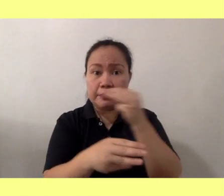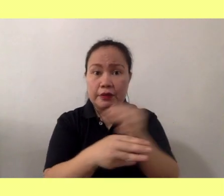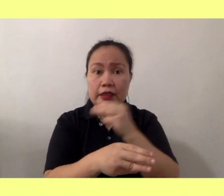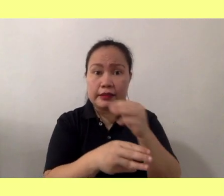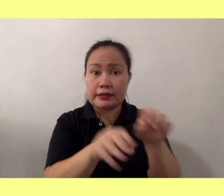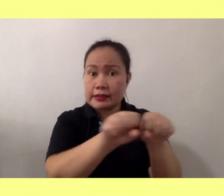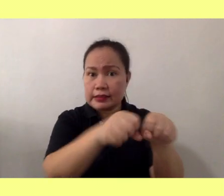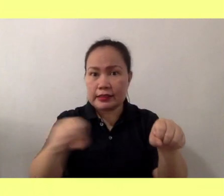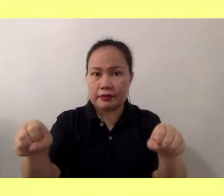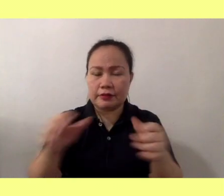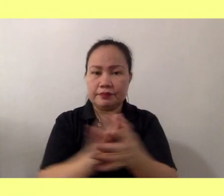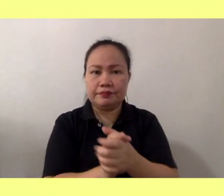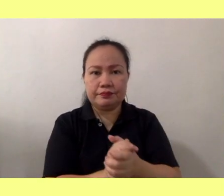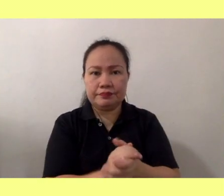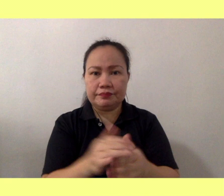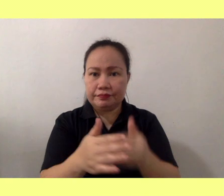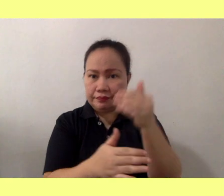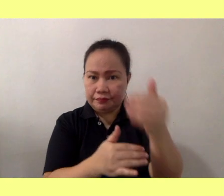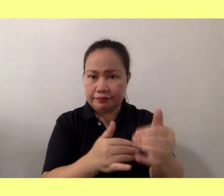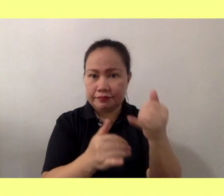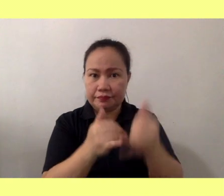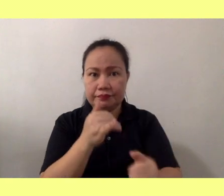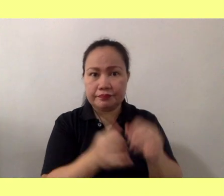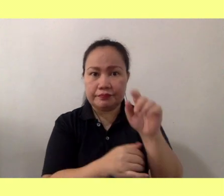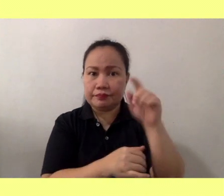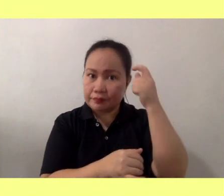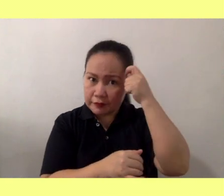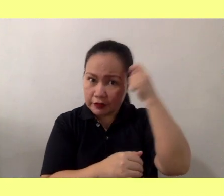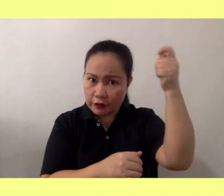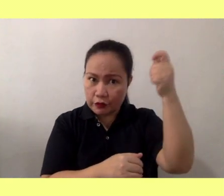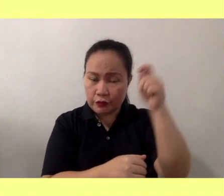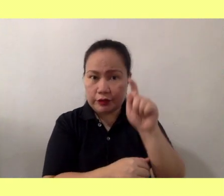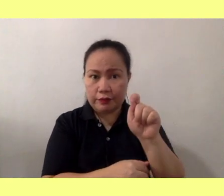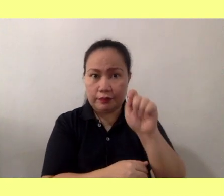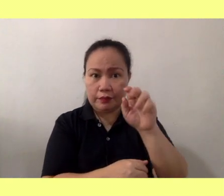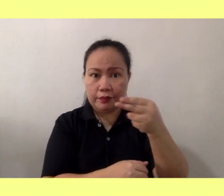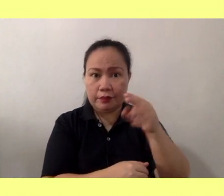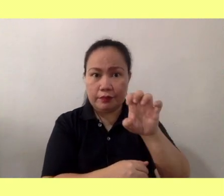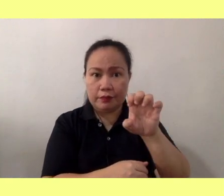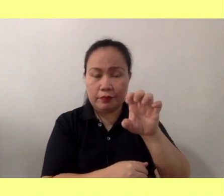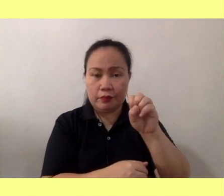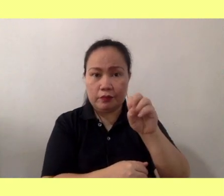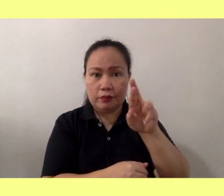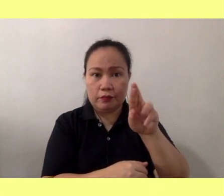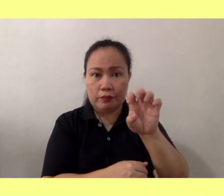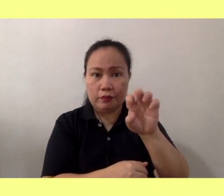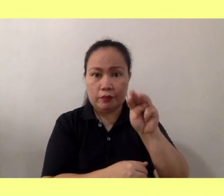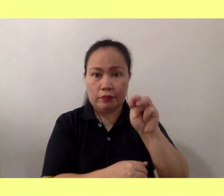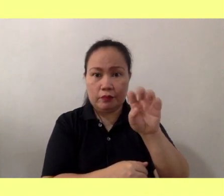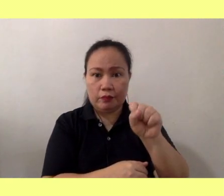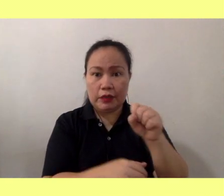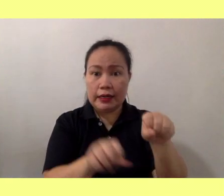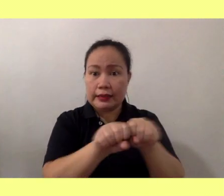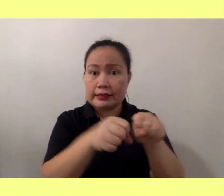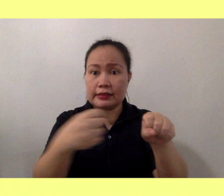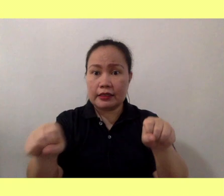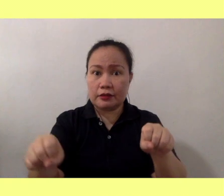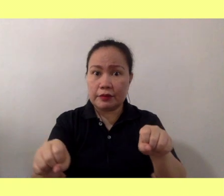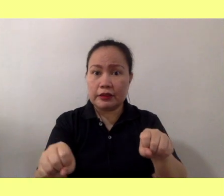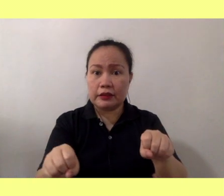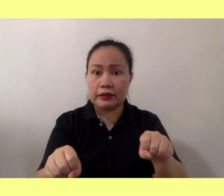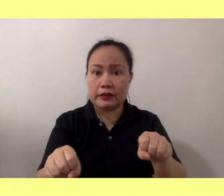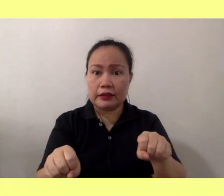the theorems, a theorem is a statement that can be proven. So, unlike axioms and